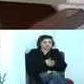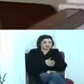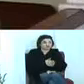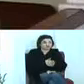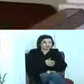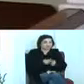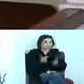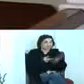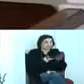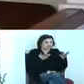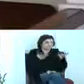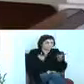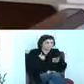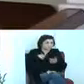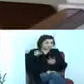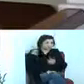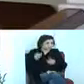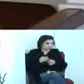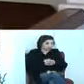what do you want me to do?